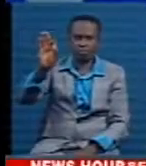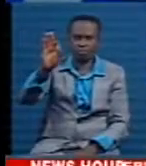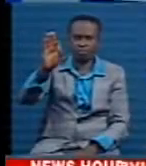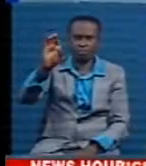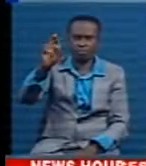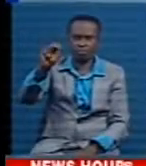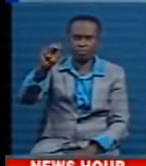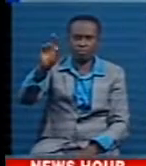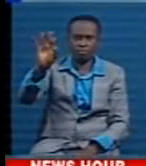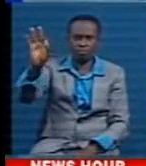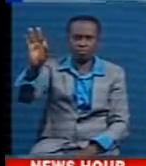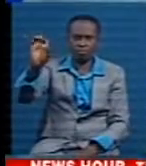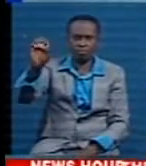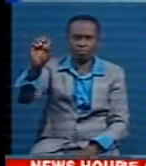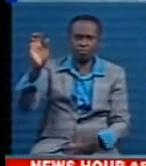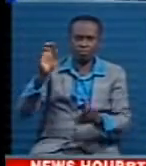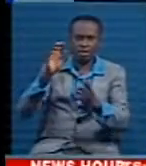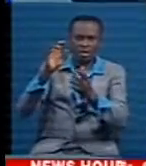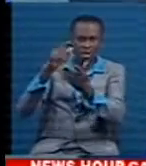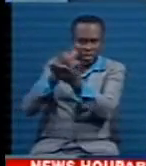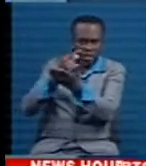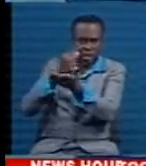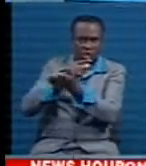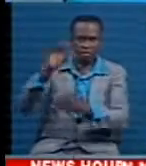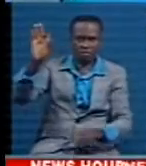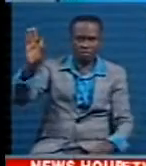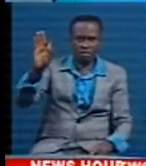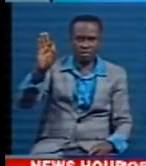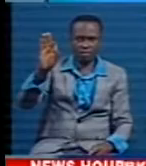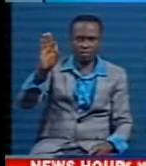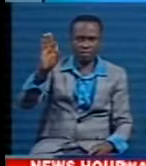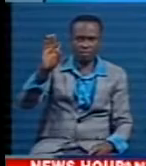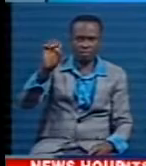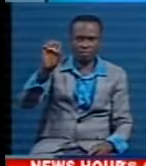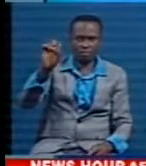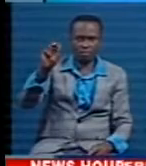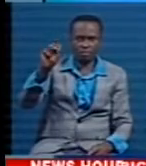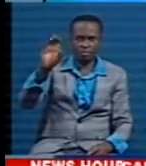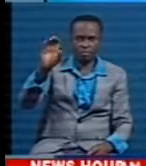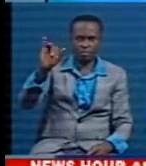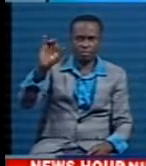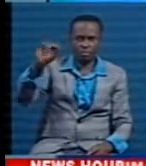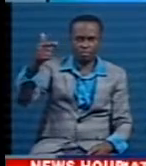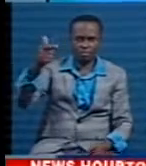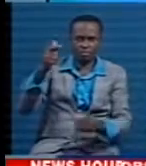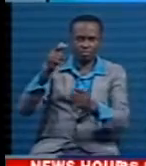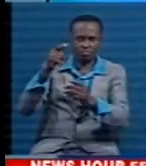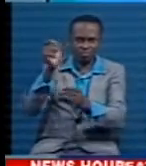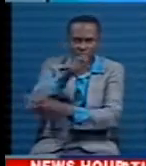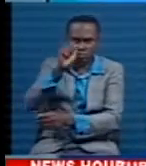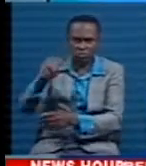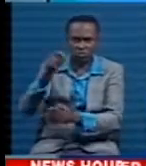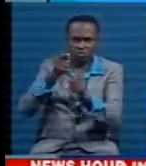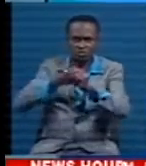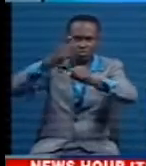Ghana Fencing Association has launched a fundraising campaign ahead of their participation in the Junior and Cadet Fencing Commonwealth